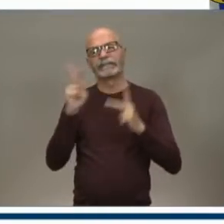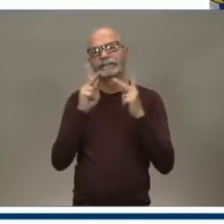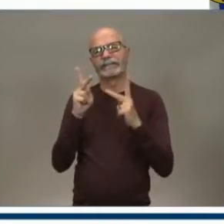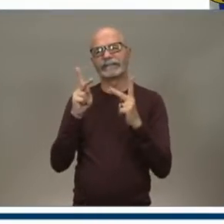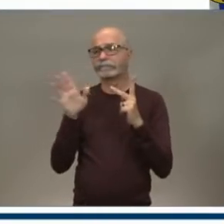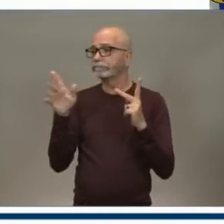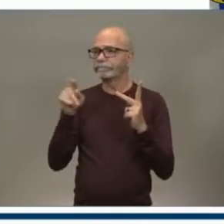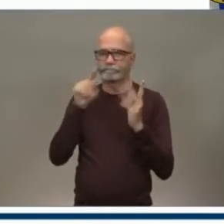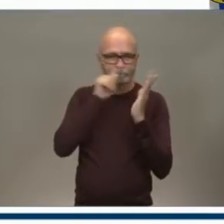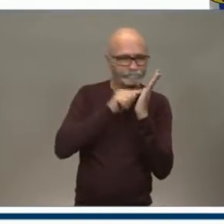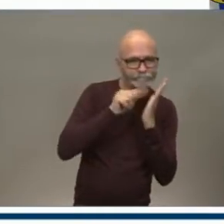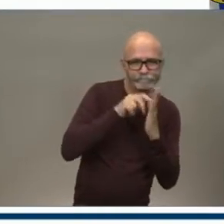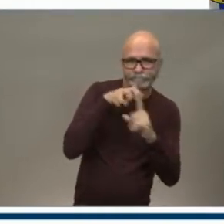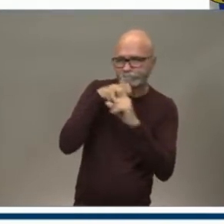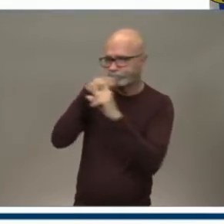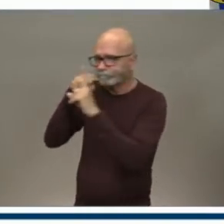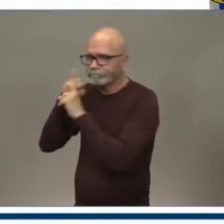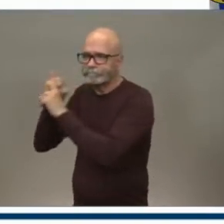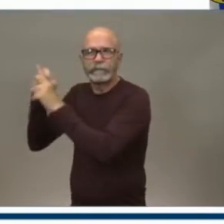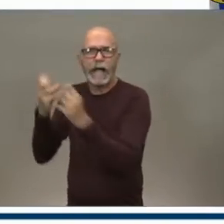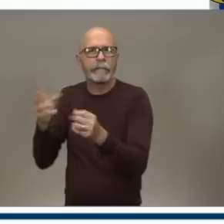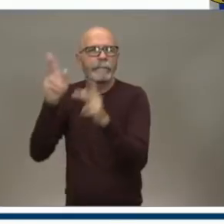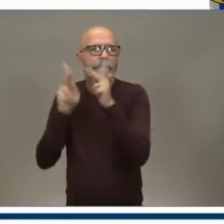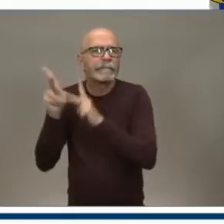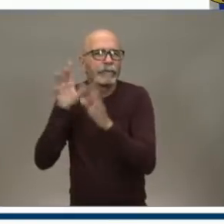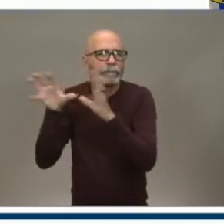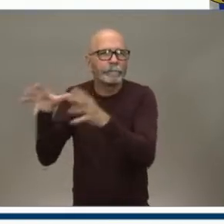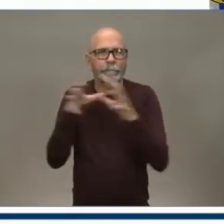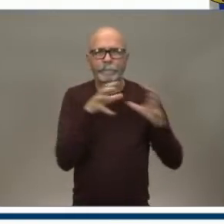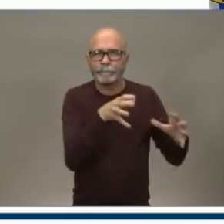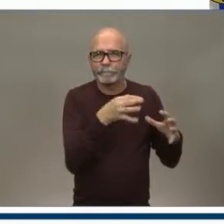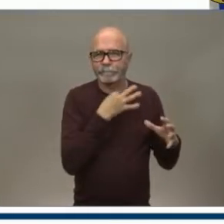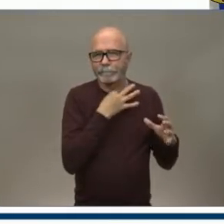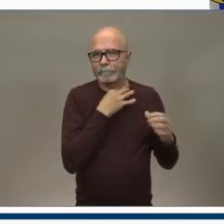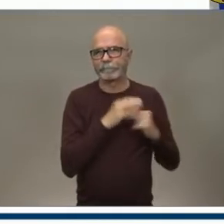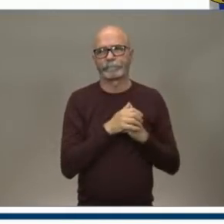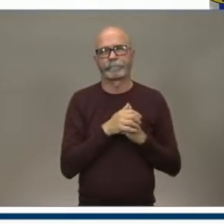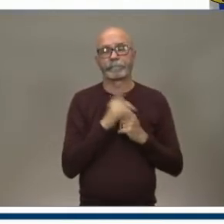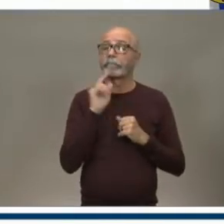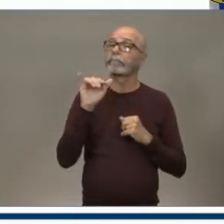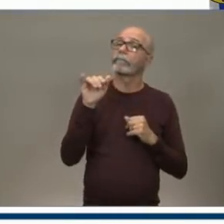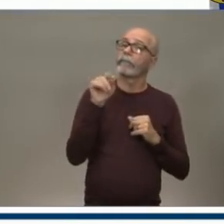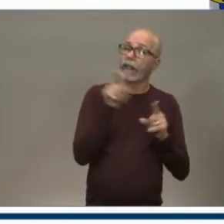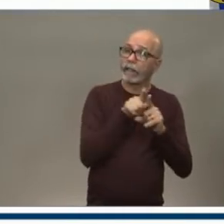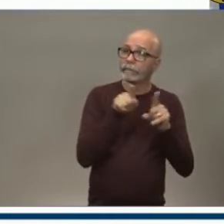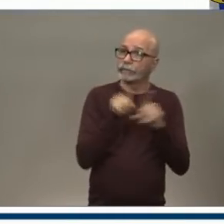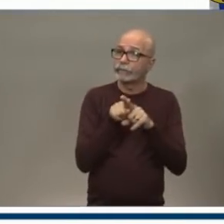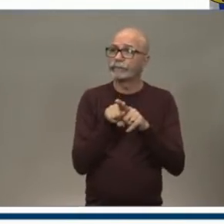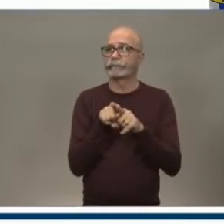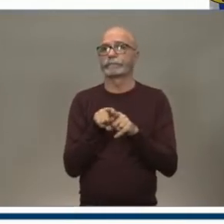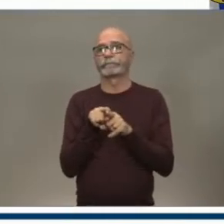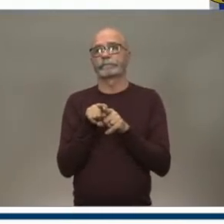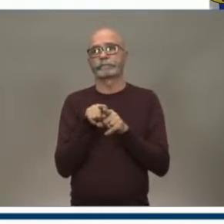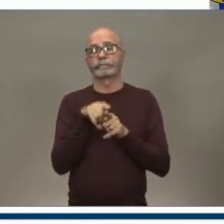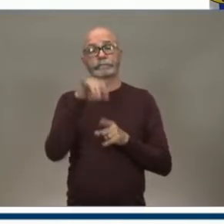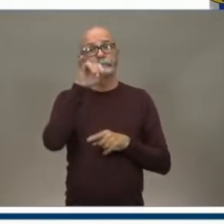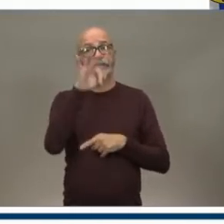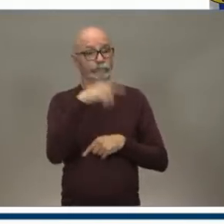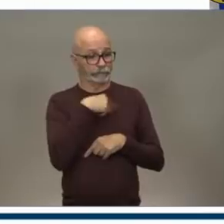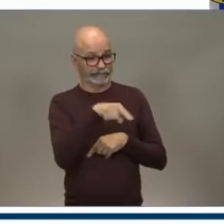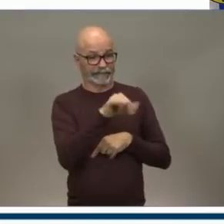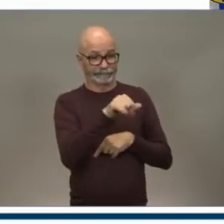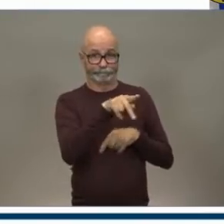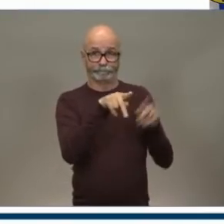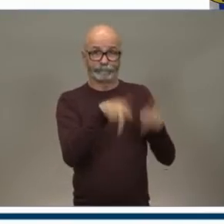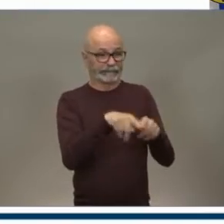situation? And also, I'm wondering what percentage of the people that are determined to be contacts are quarantined within